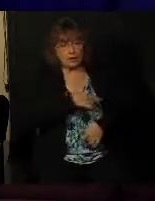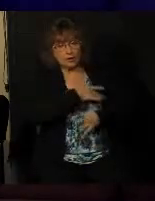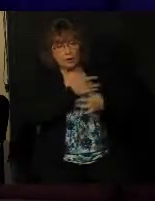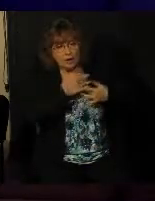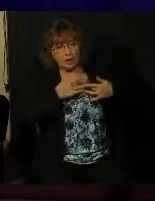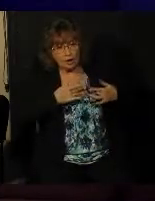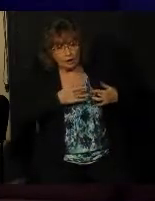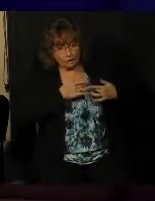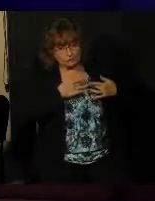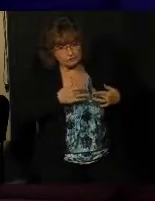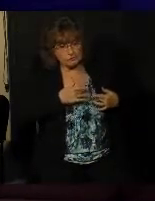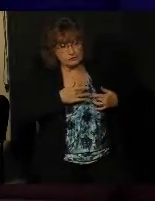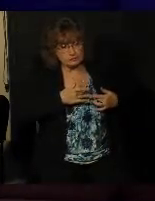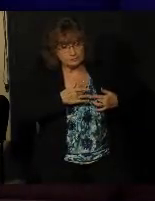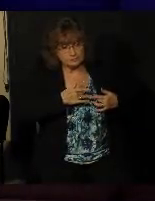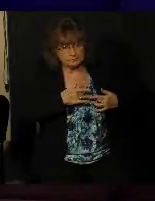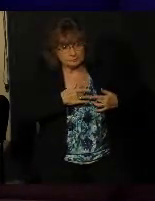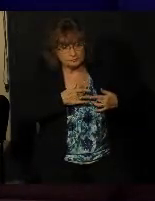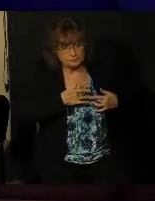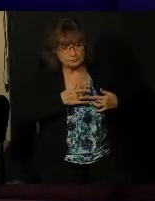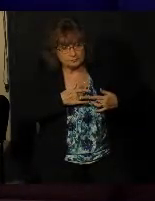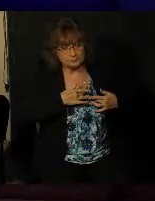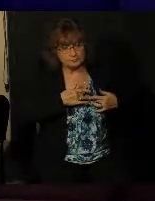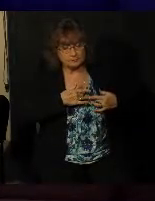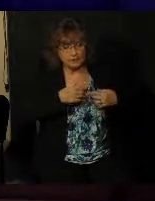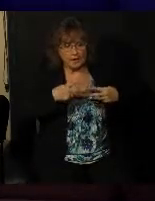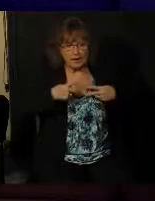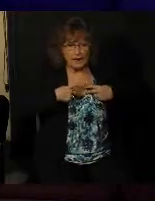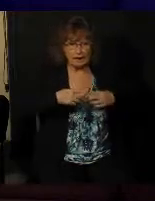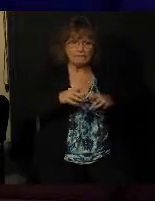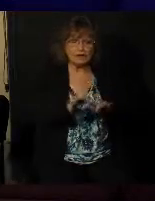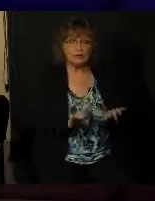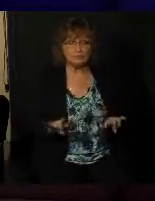favored mankind with the gospel. Have mercy on me.